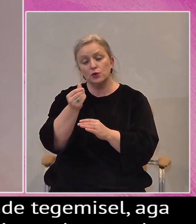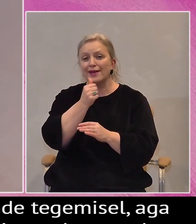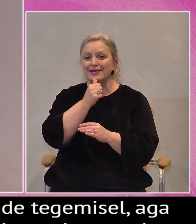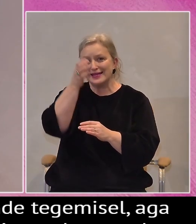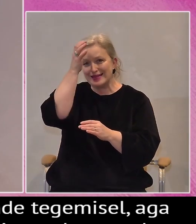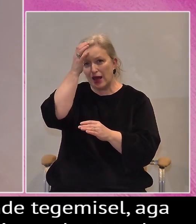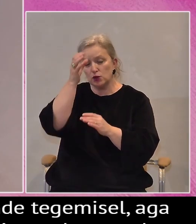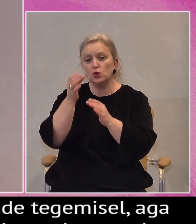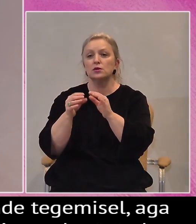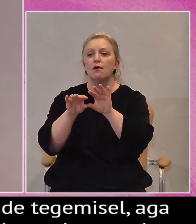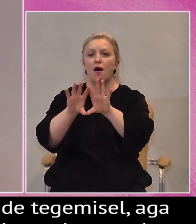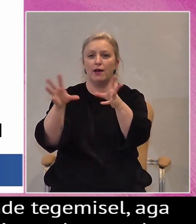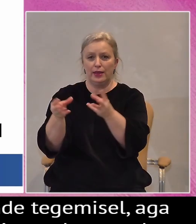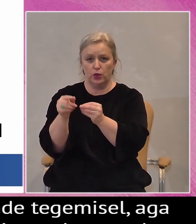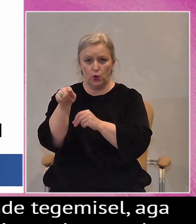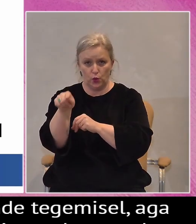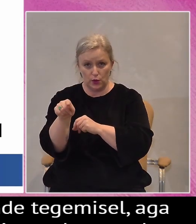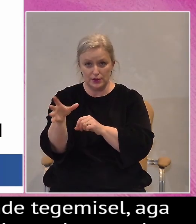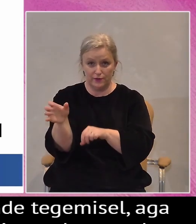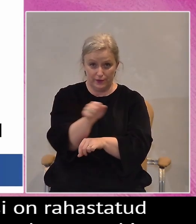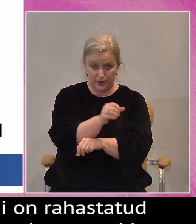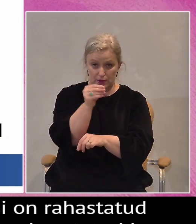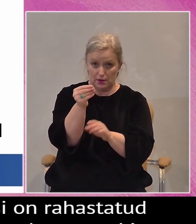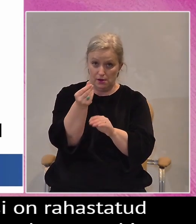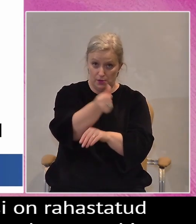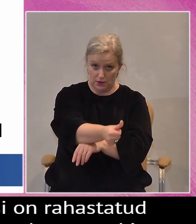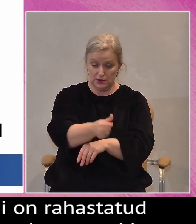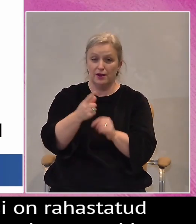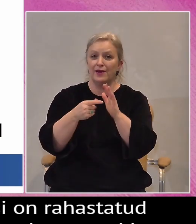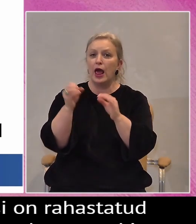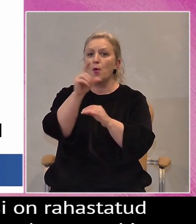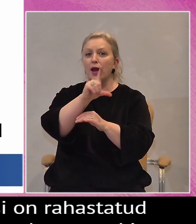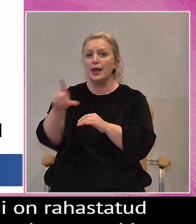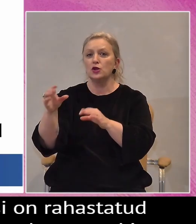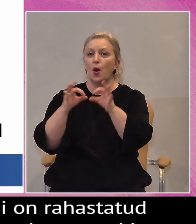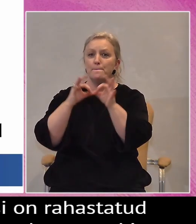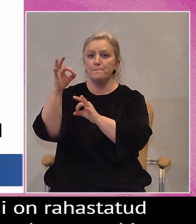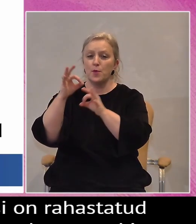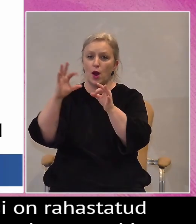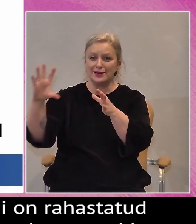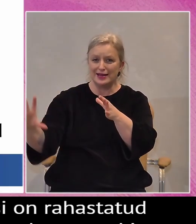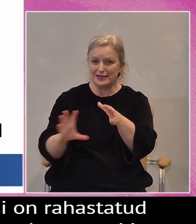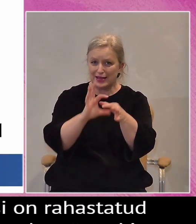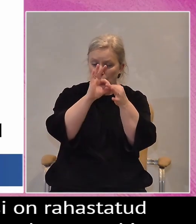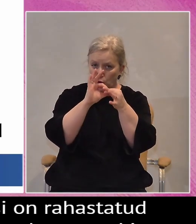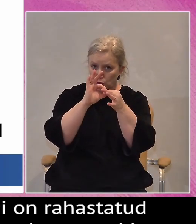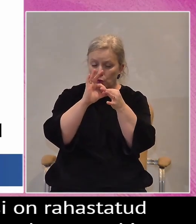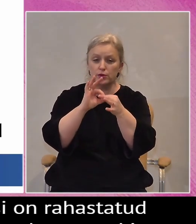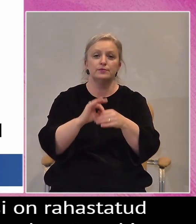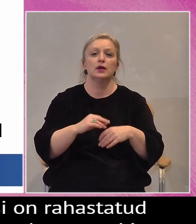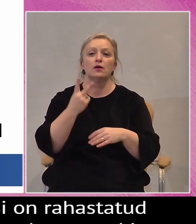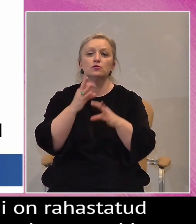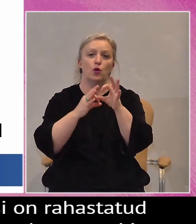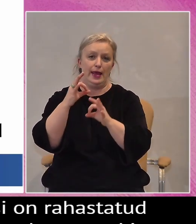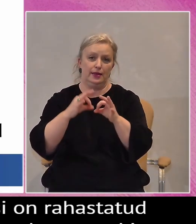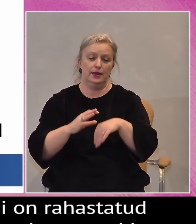Foundation, partly funded from my research grant from the Estonian Research Council, and the